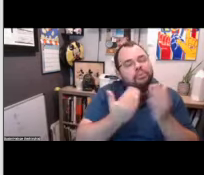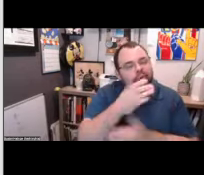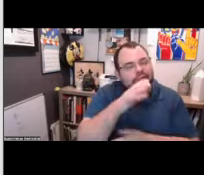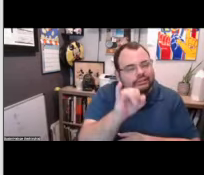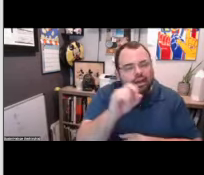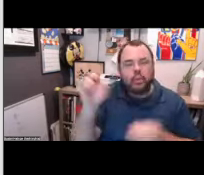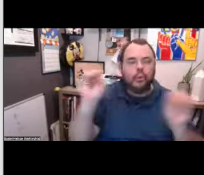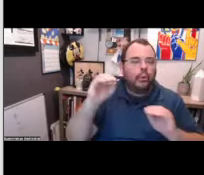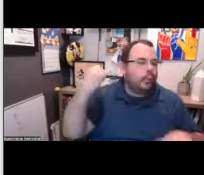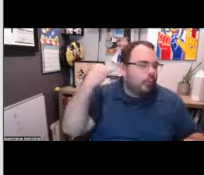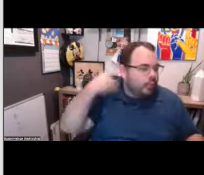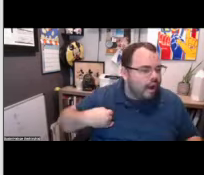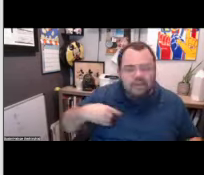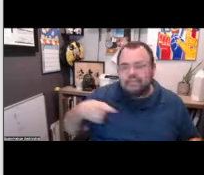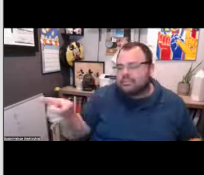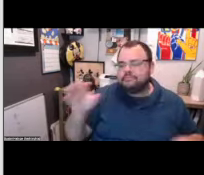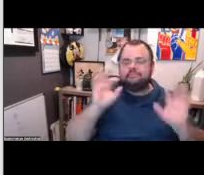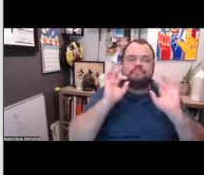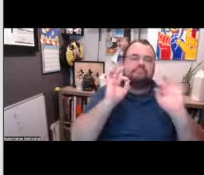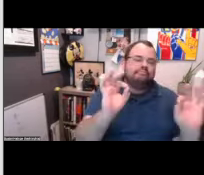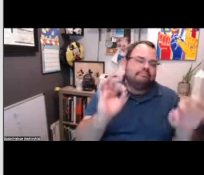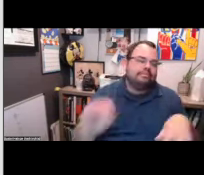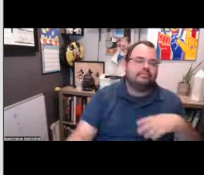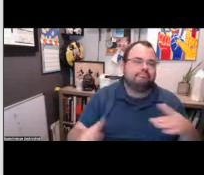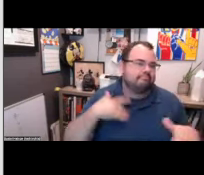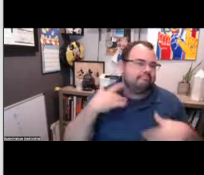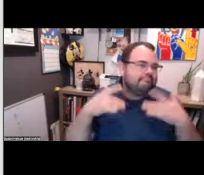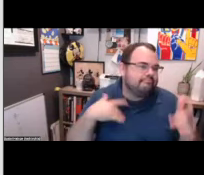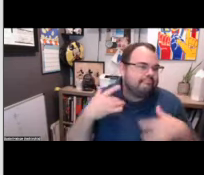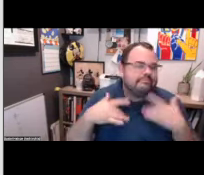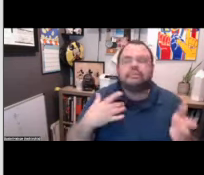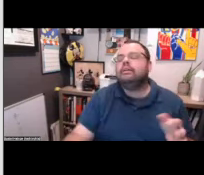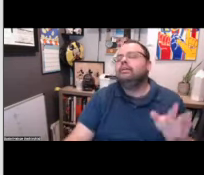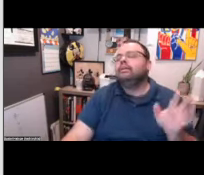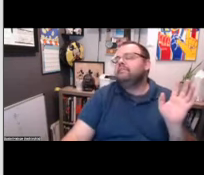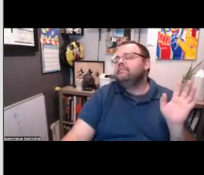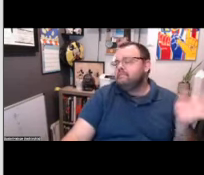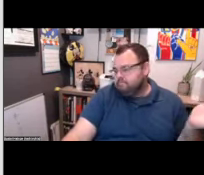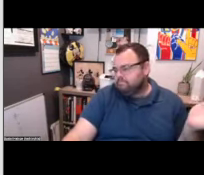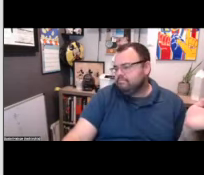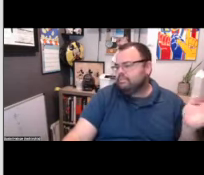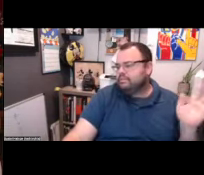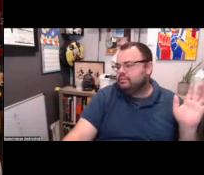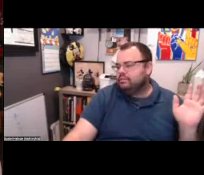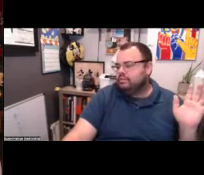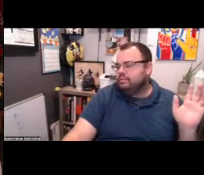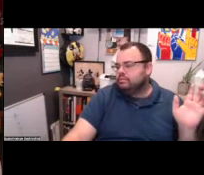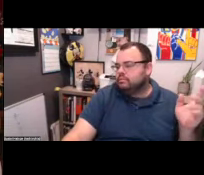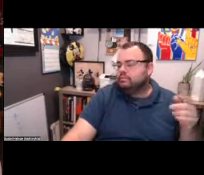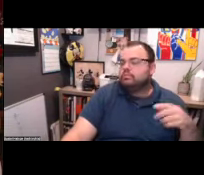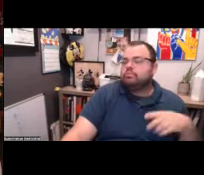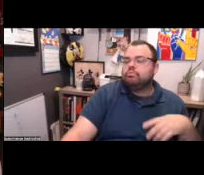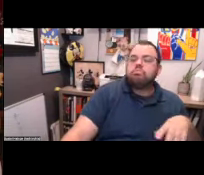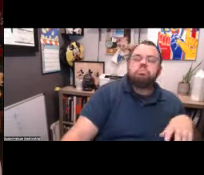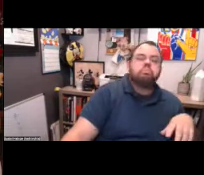work. There's a hassle having to go through that. But now having no wires hanging around my chest, I was really excited.